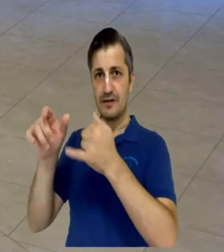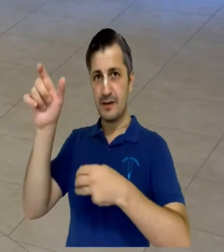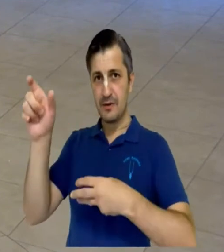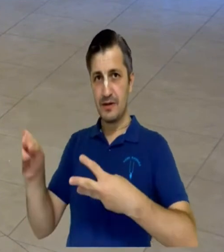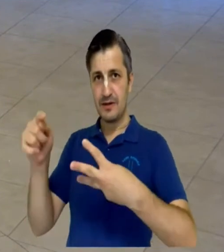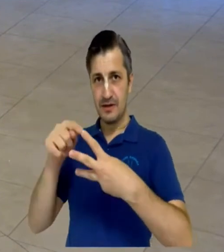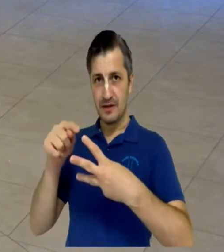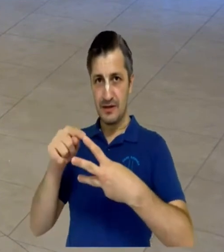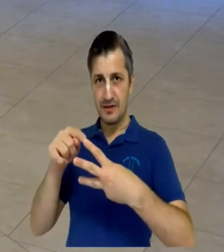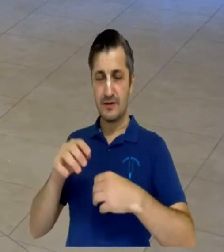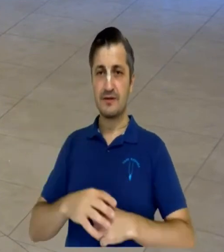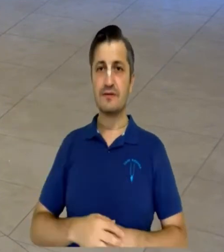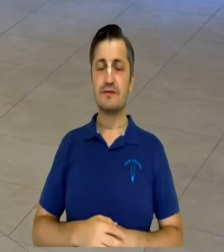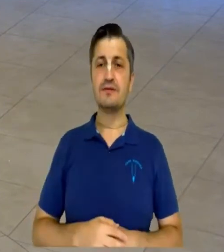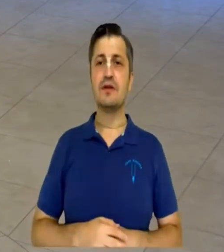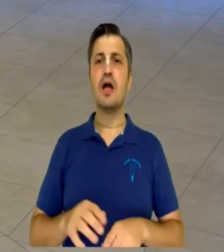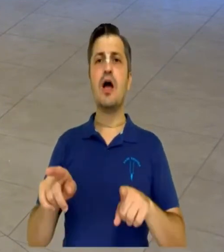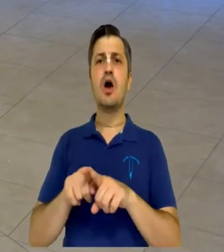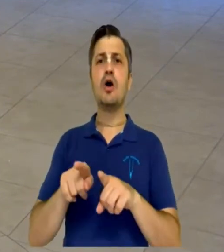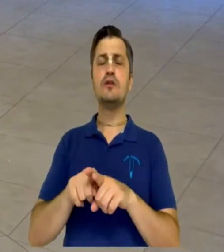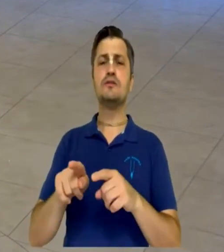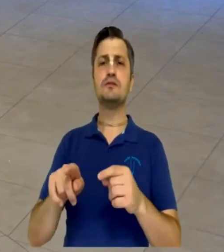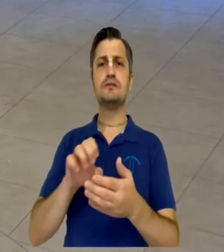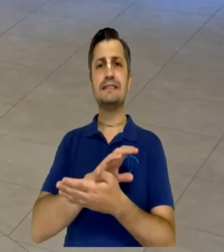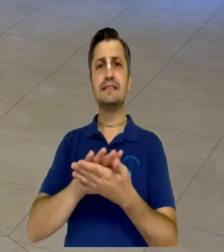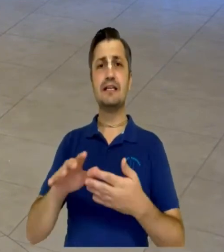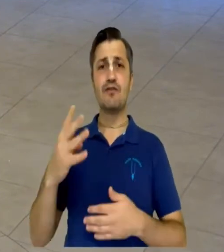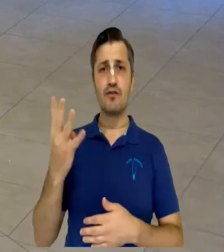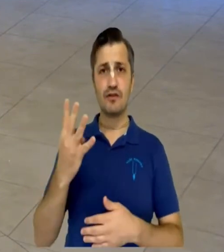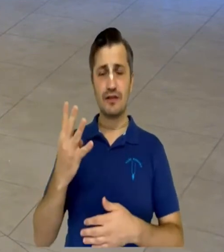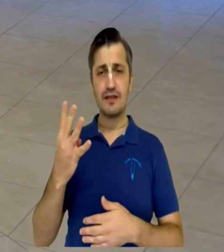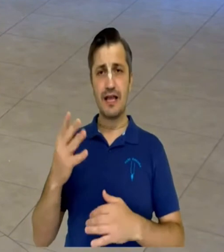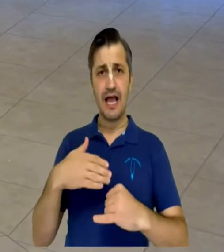end of chapter 14, where Krishna describes